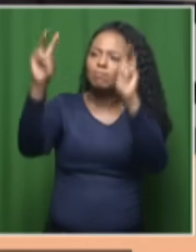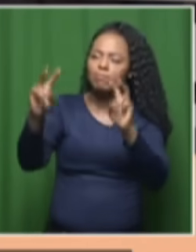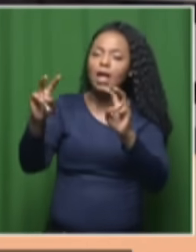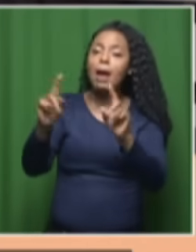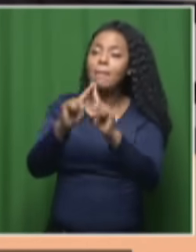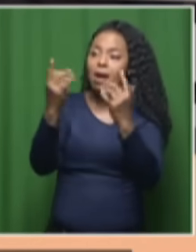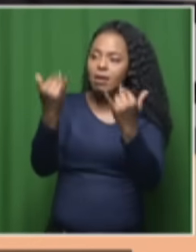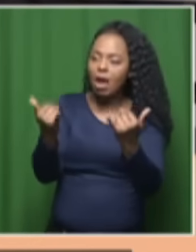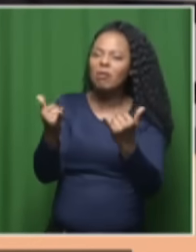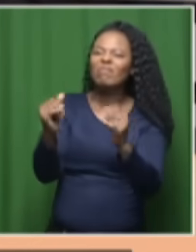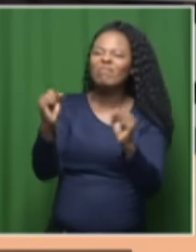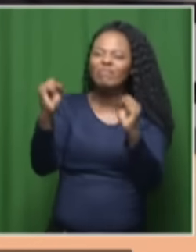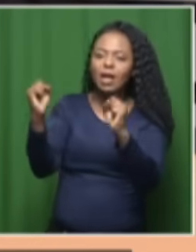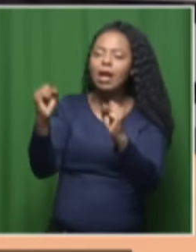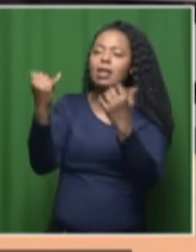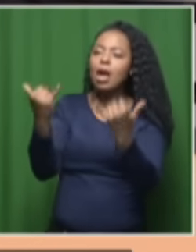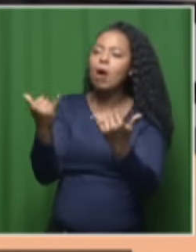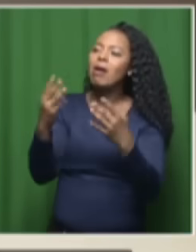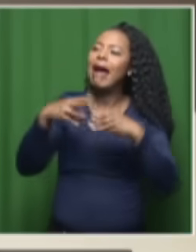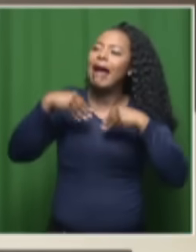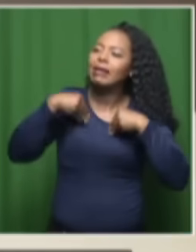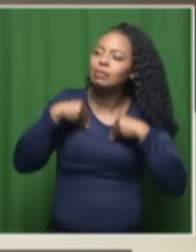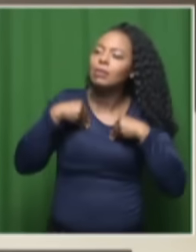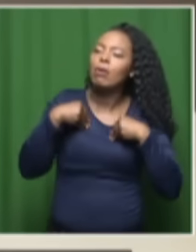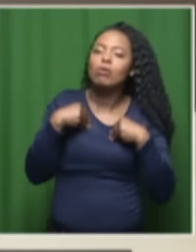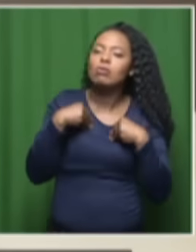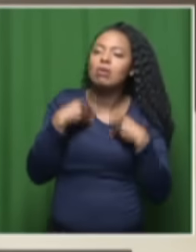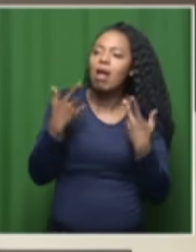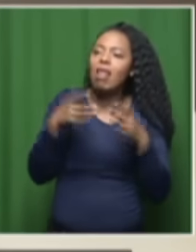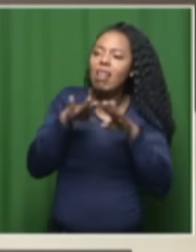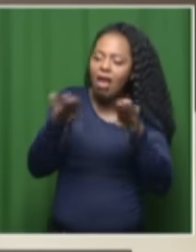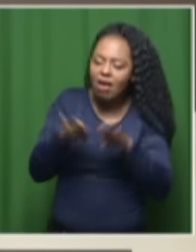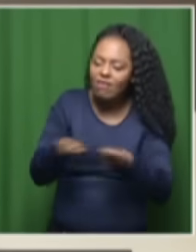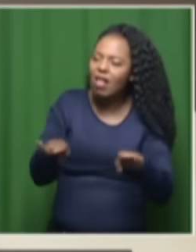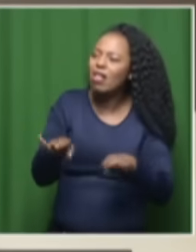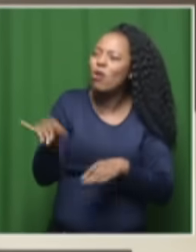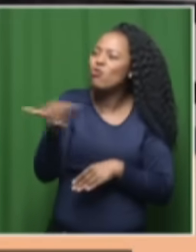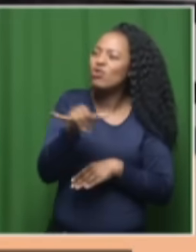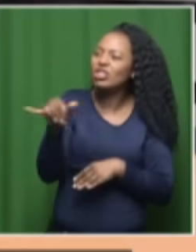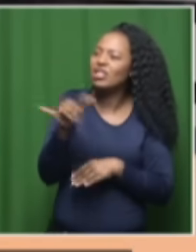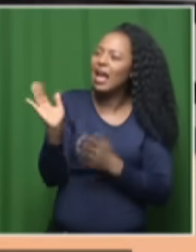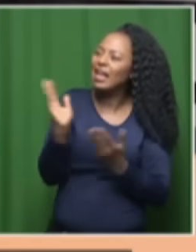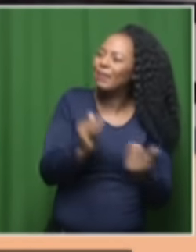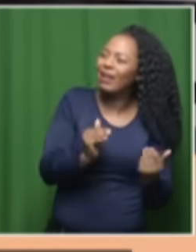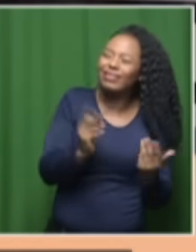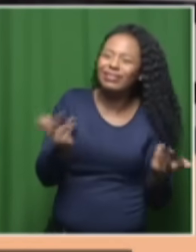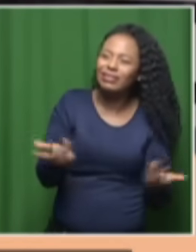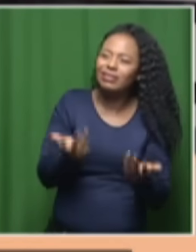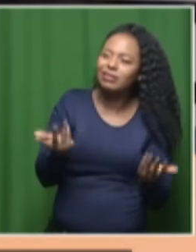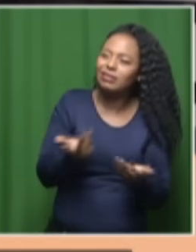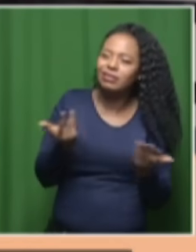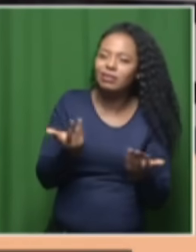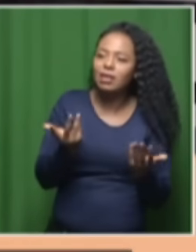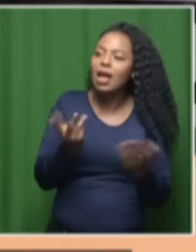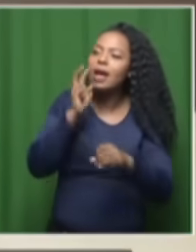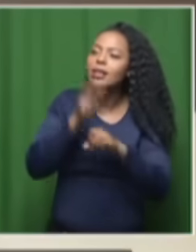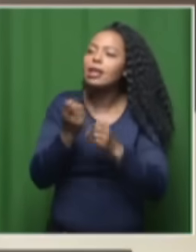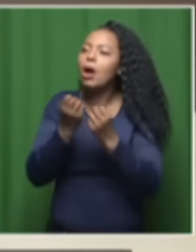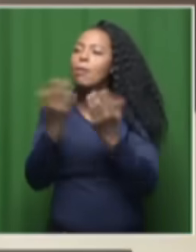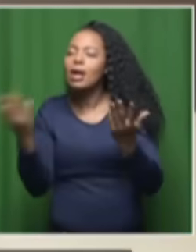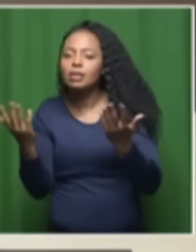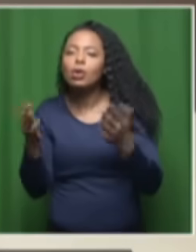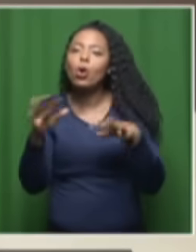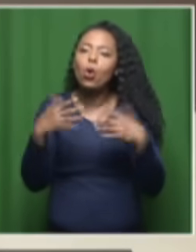acceptable levels of load shedding. How much do we actually need and how much do we have? I don't